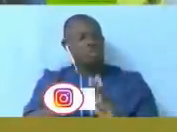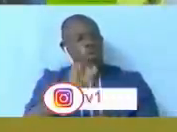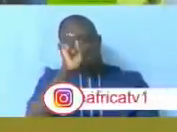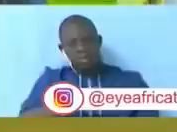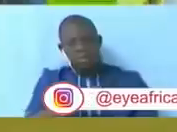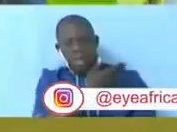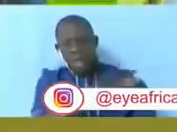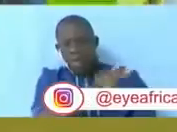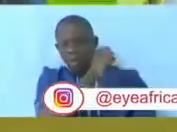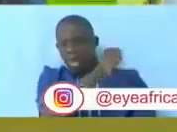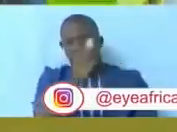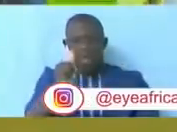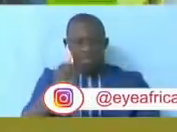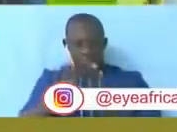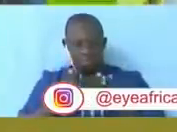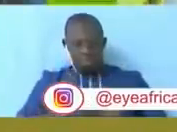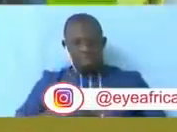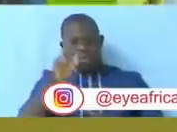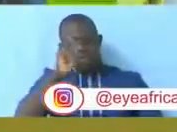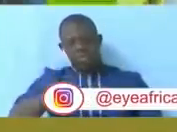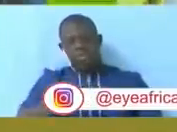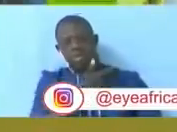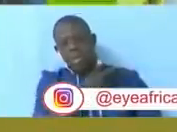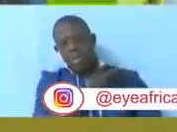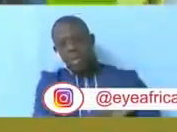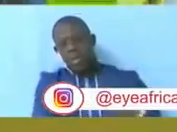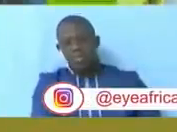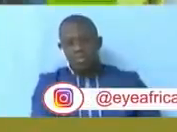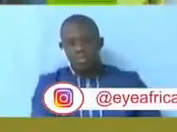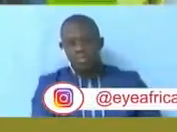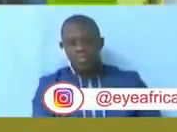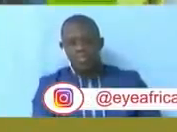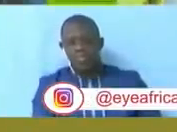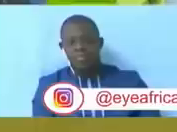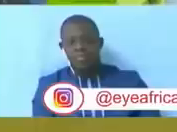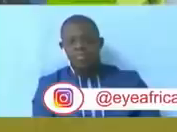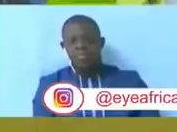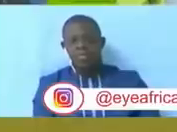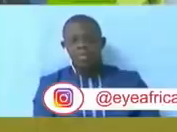nyalaba onyi imang fere o fere sorobare ebe menkele ola mnyi doka silo di mol mobile puriye